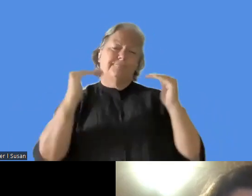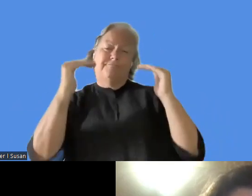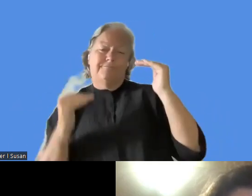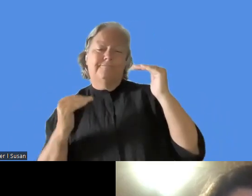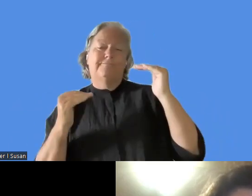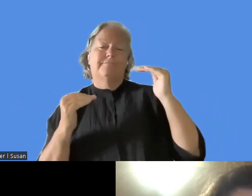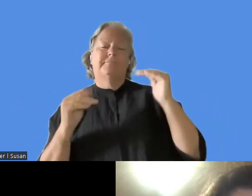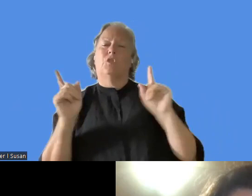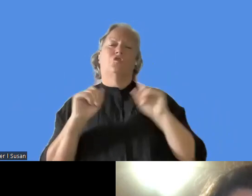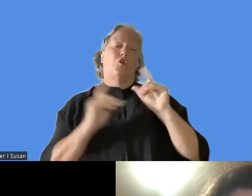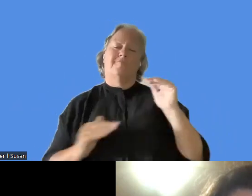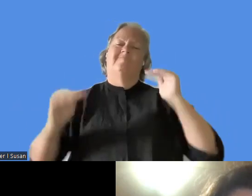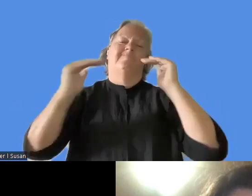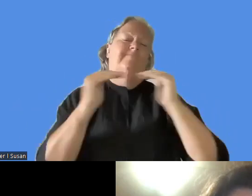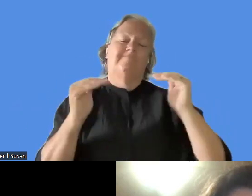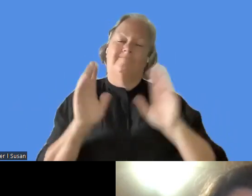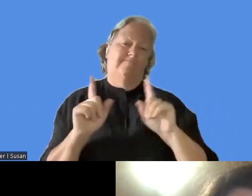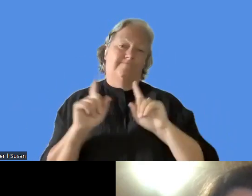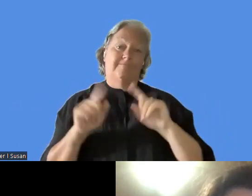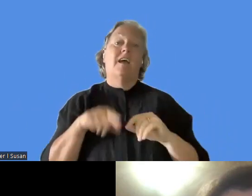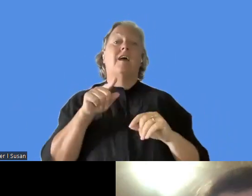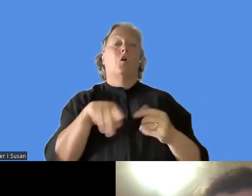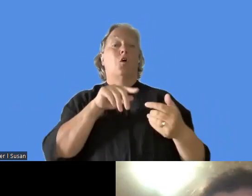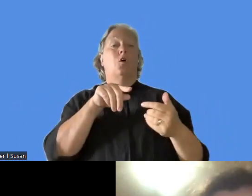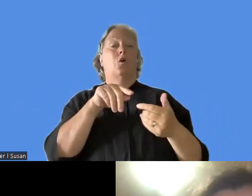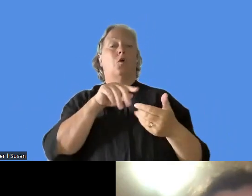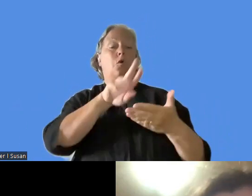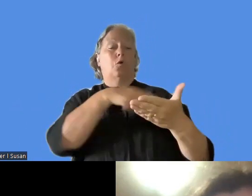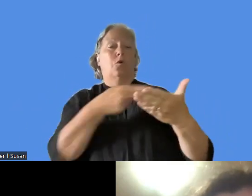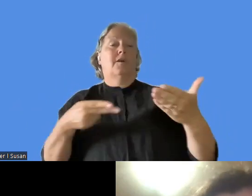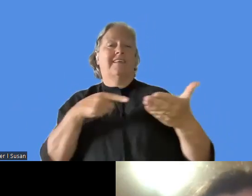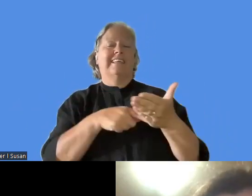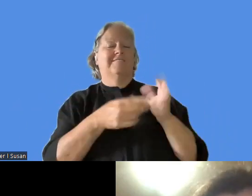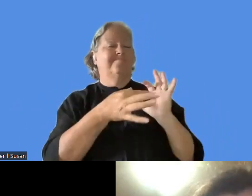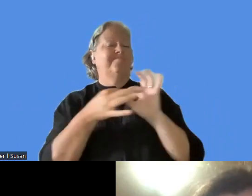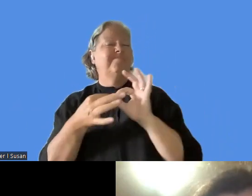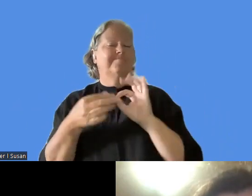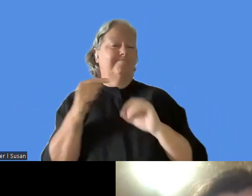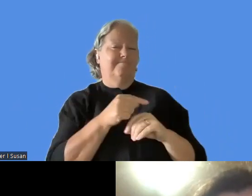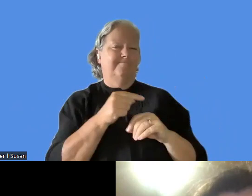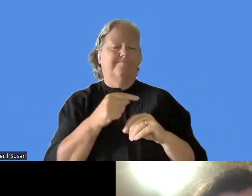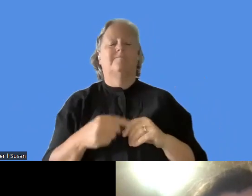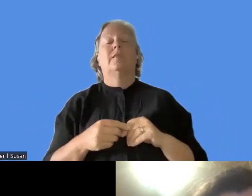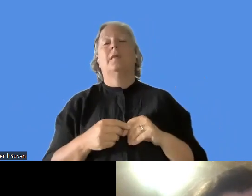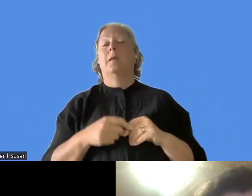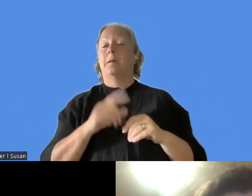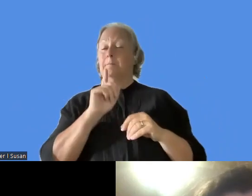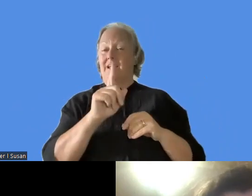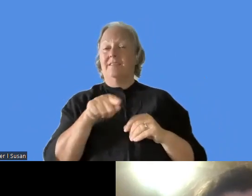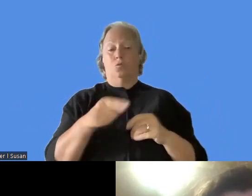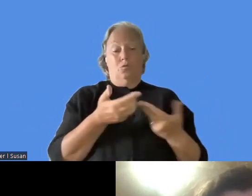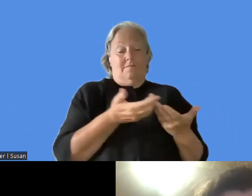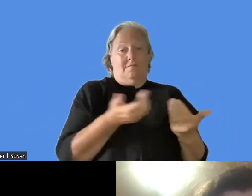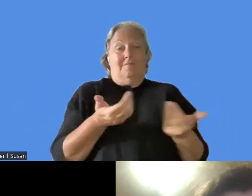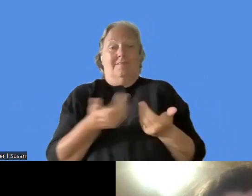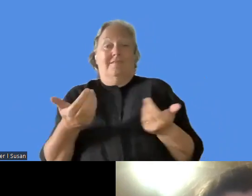the Convention on the Rights of Persons with Disabilities. But more immediately, The results show that disaggregating